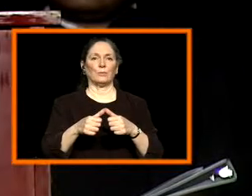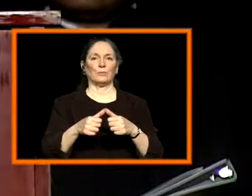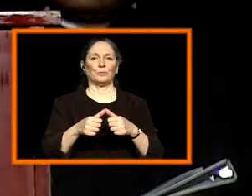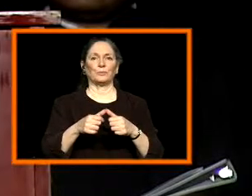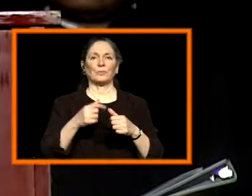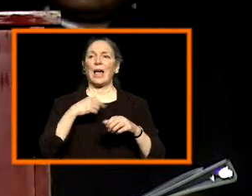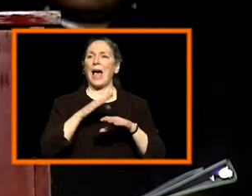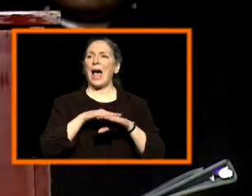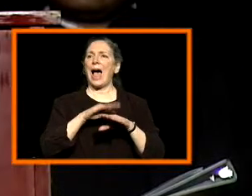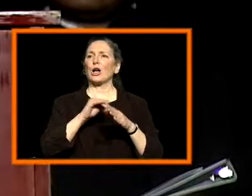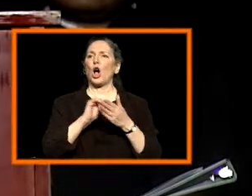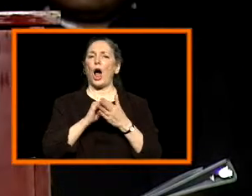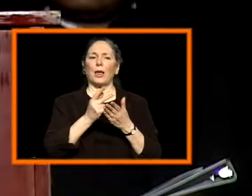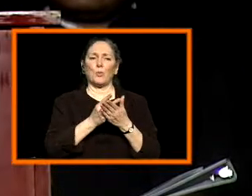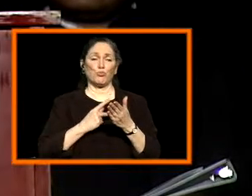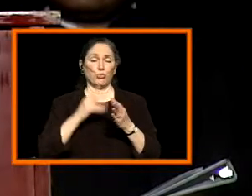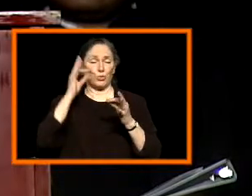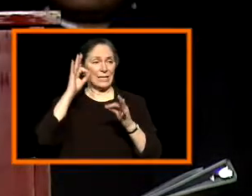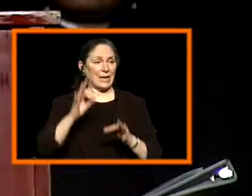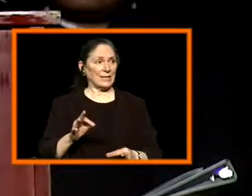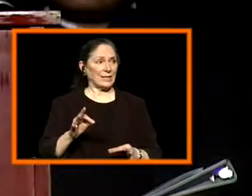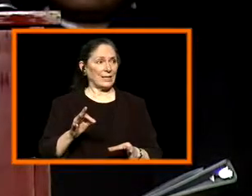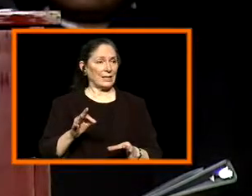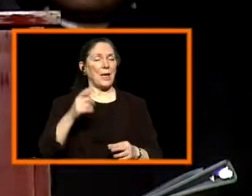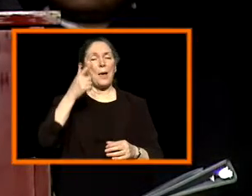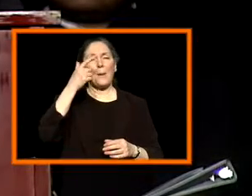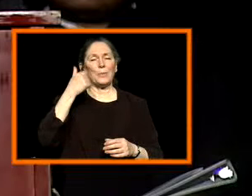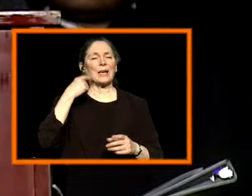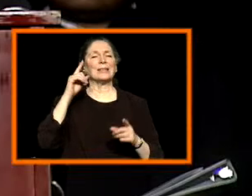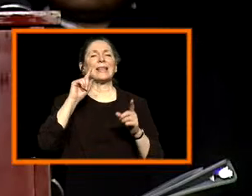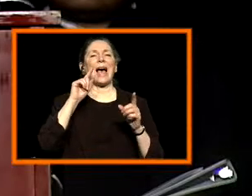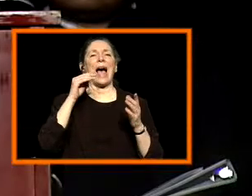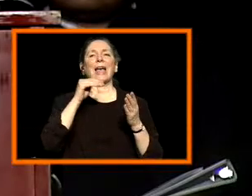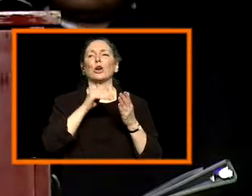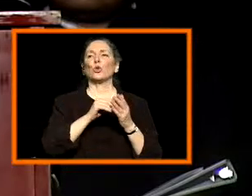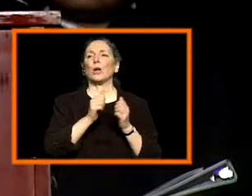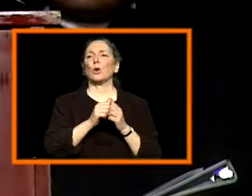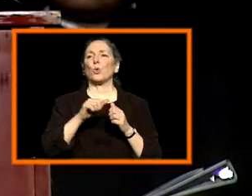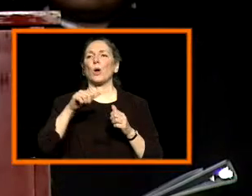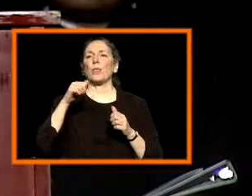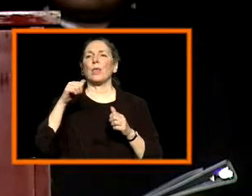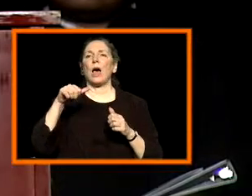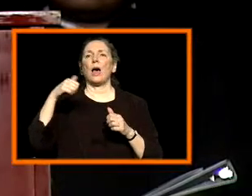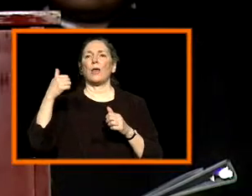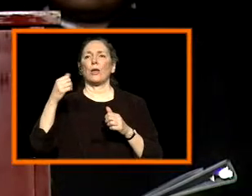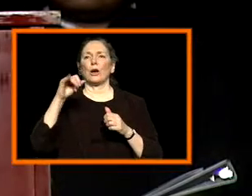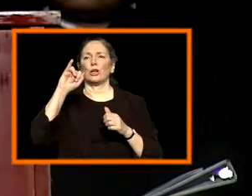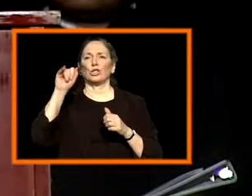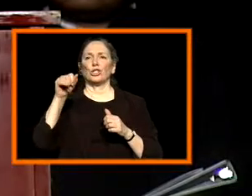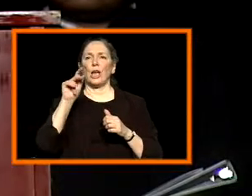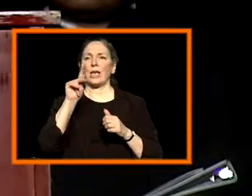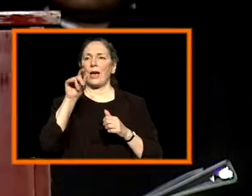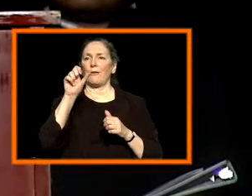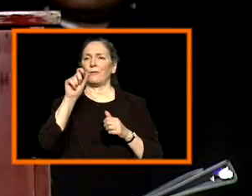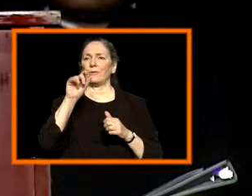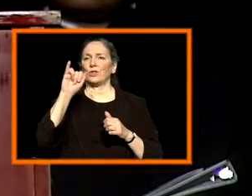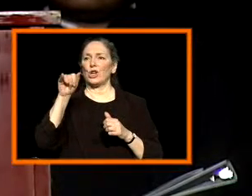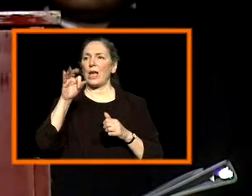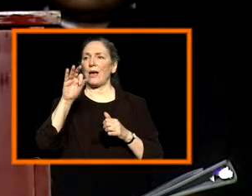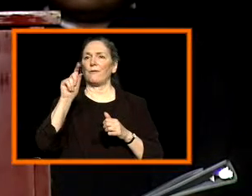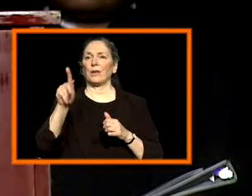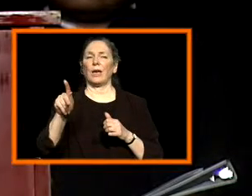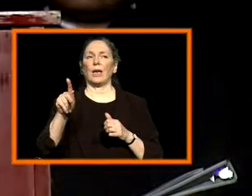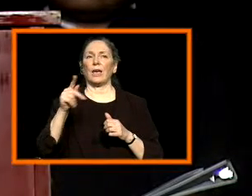I call it predestined because I agree with a former president, John F. Kennedy, who said,